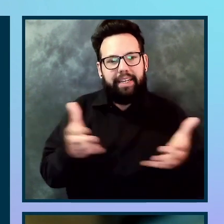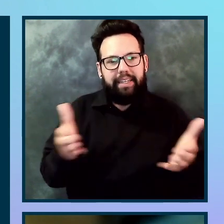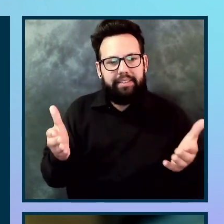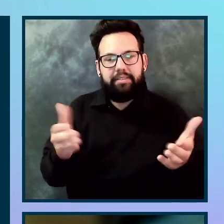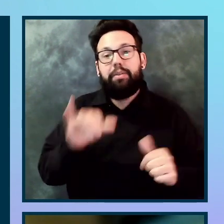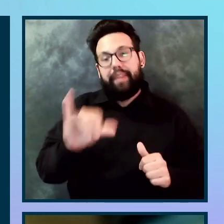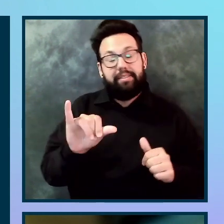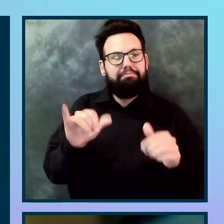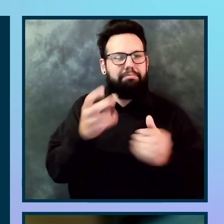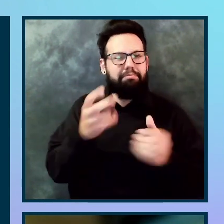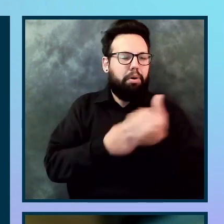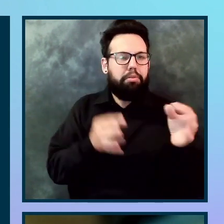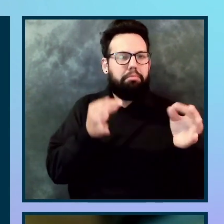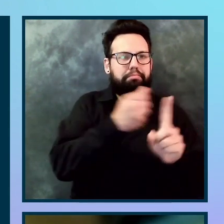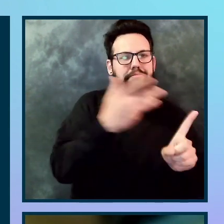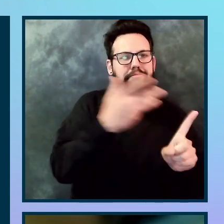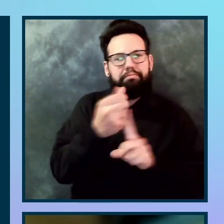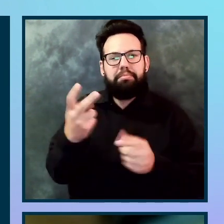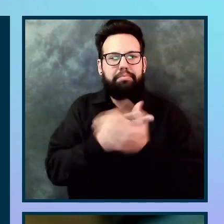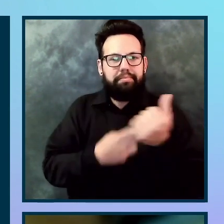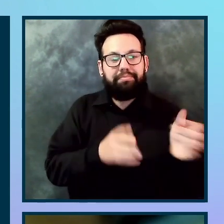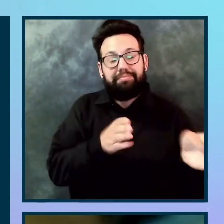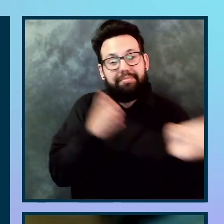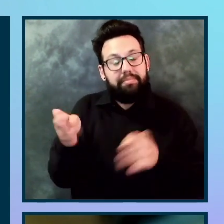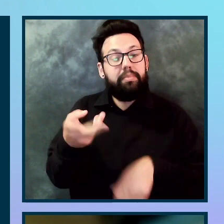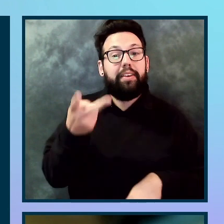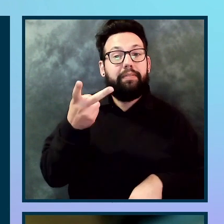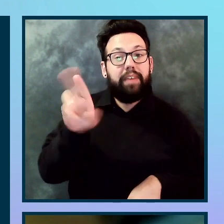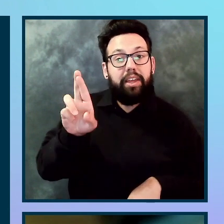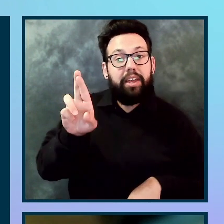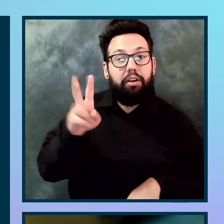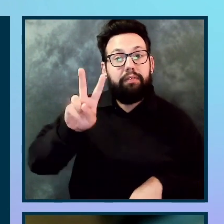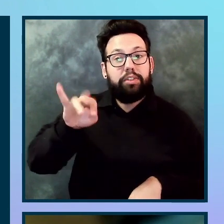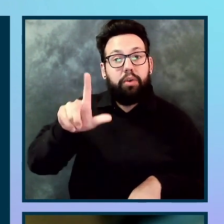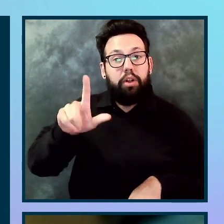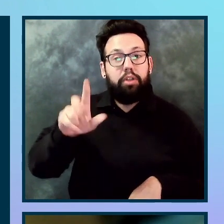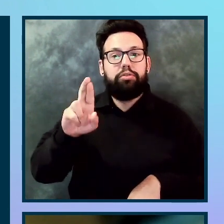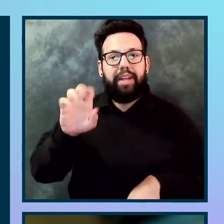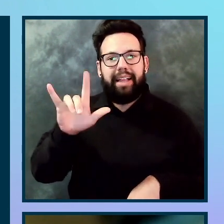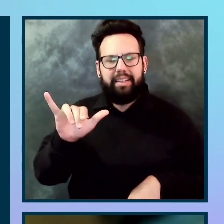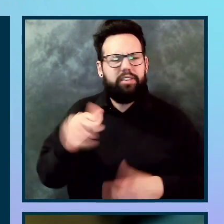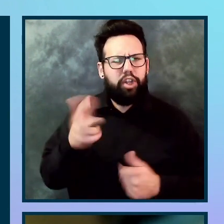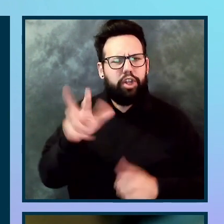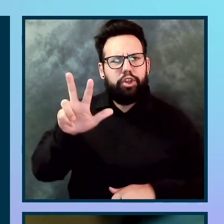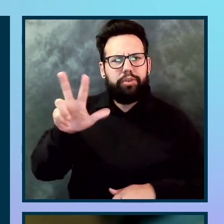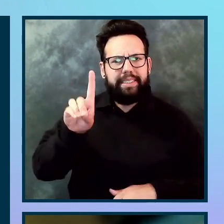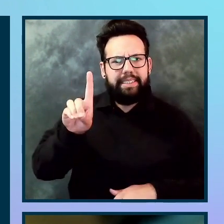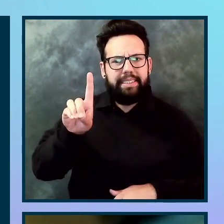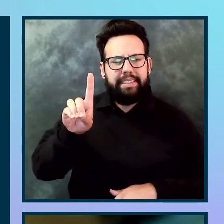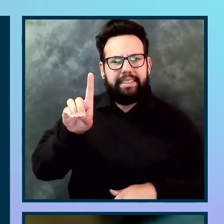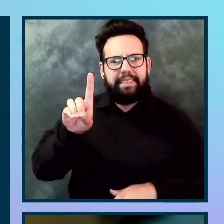physical world. Now, virtual reality is a 3D generated space. This is what we have as